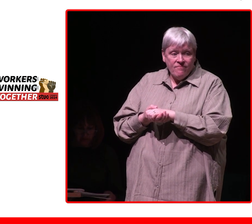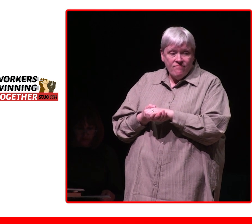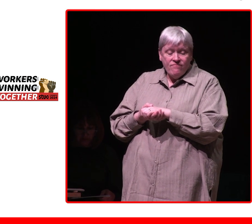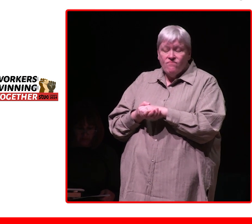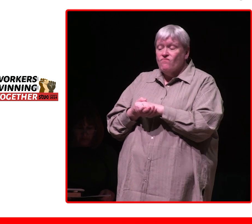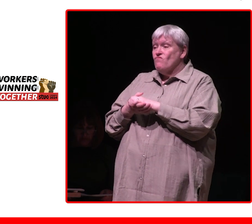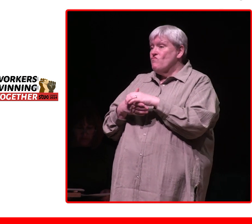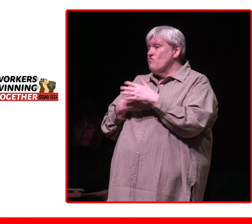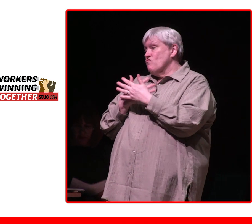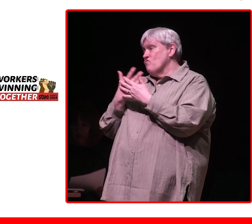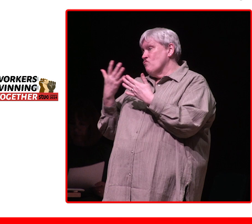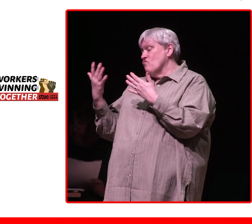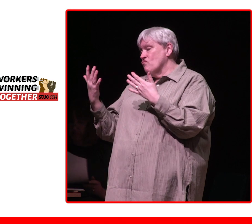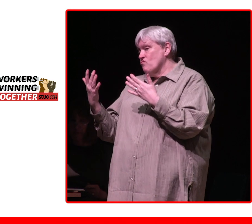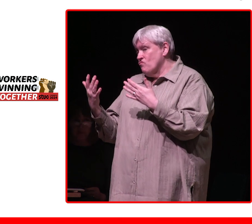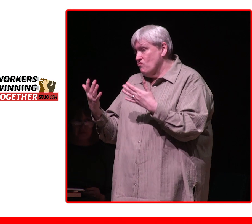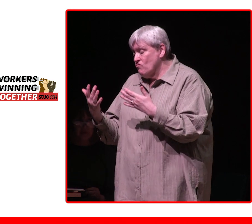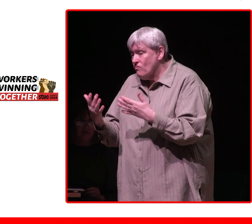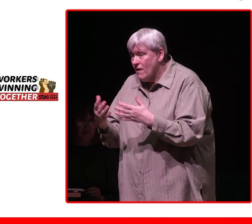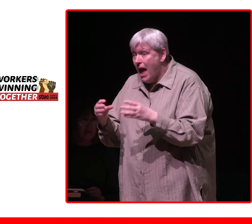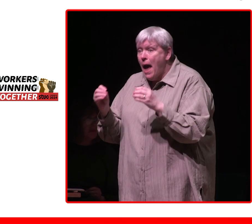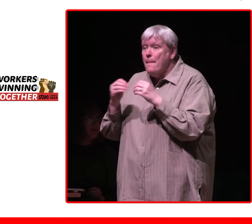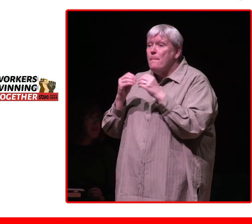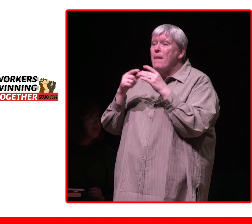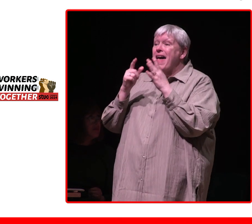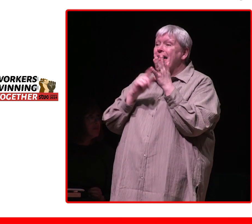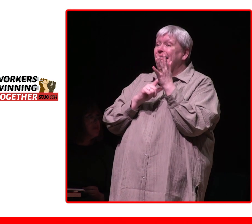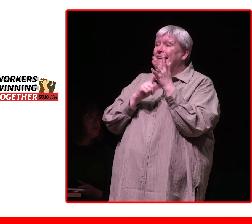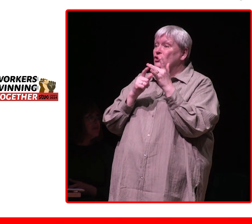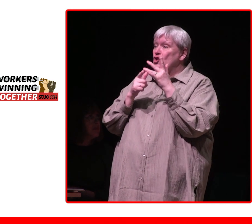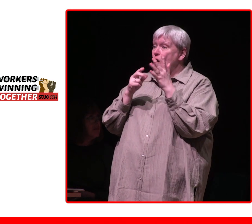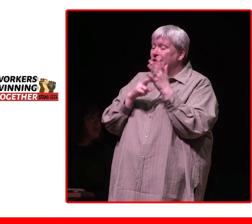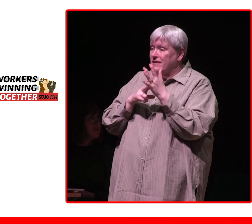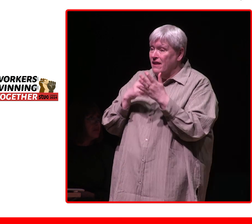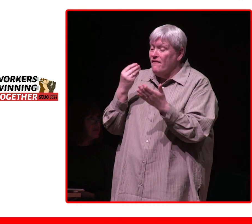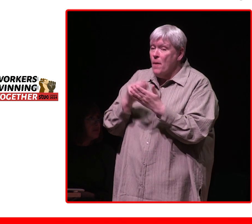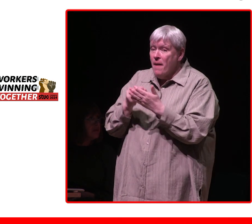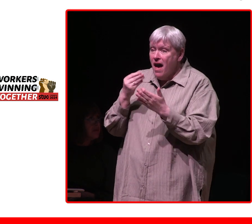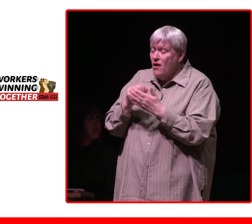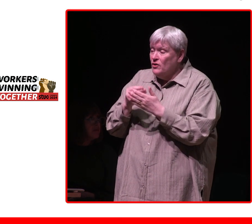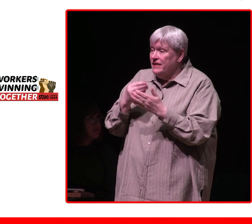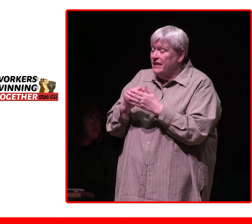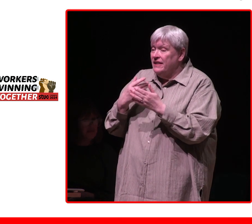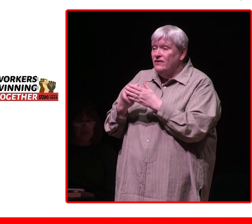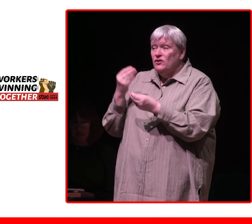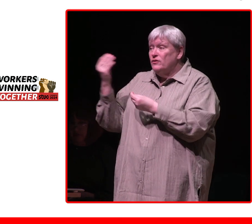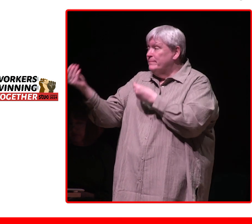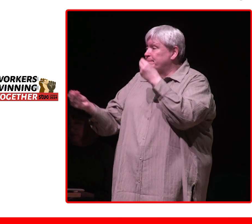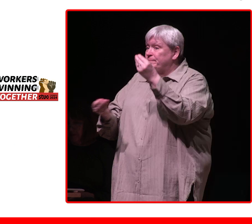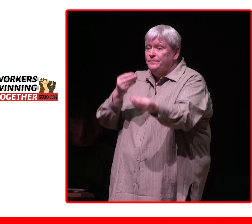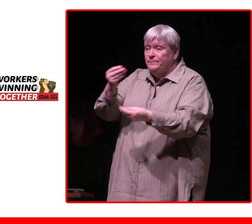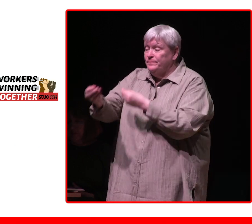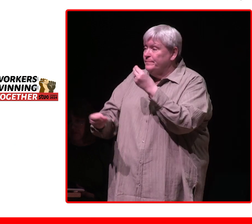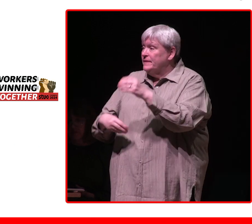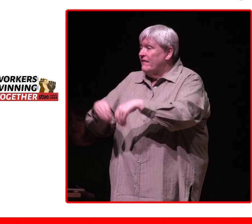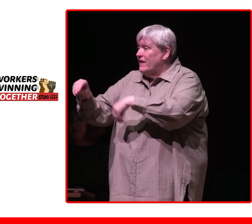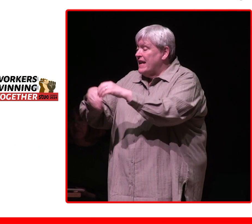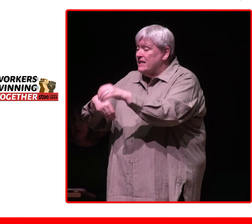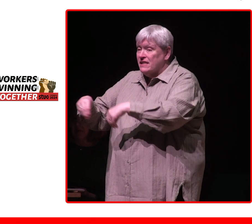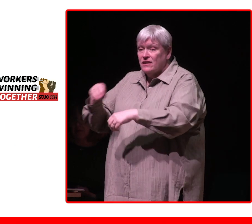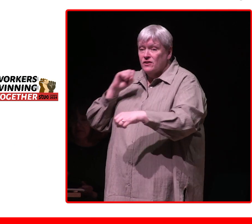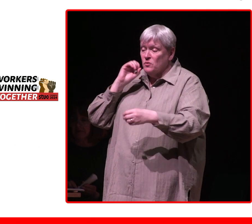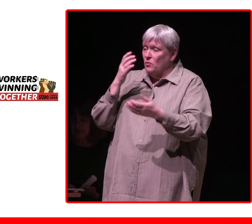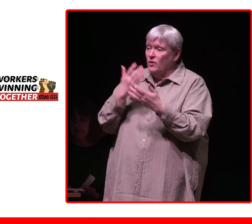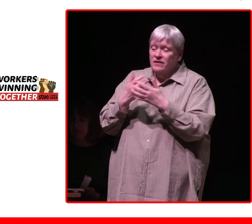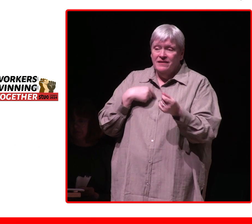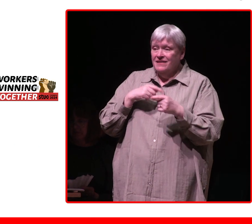Putting billions of pounds into the pockets of our own companies and their investors will not reinvigorate the